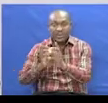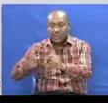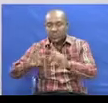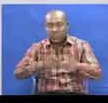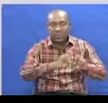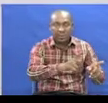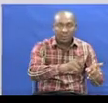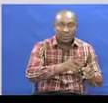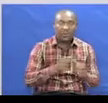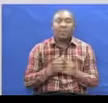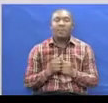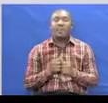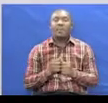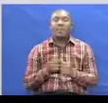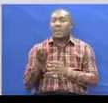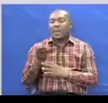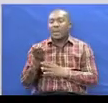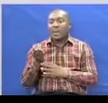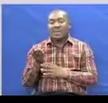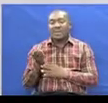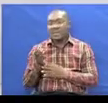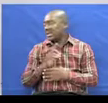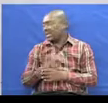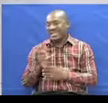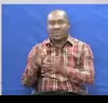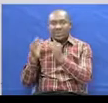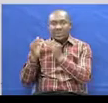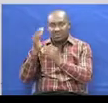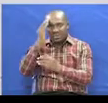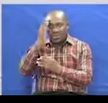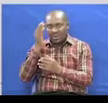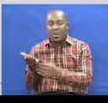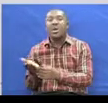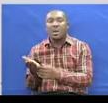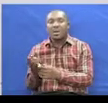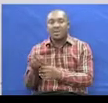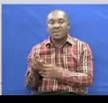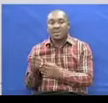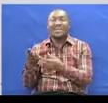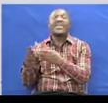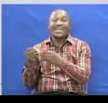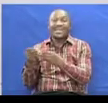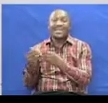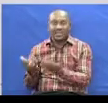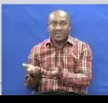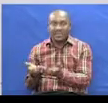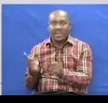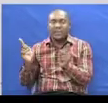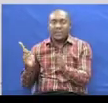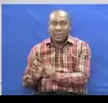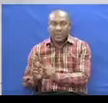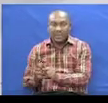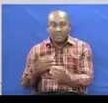have another method which is not common, and then that method is very easy and is the shortest